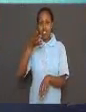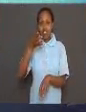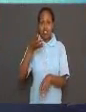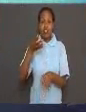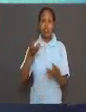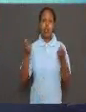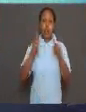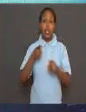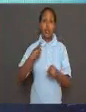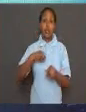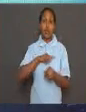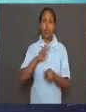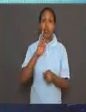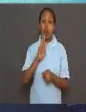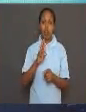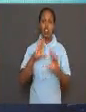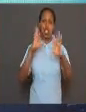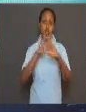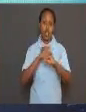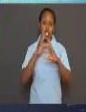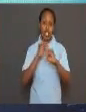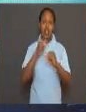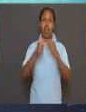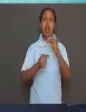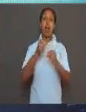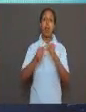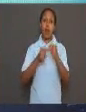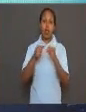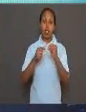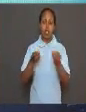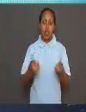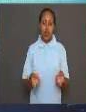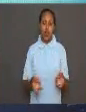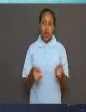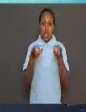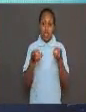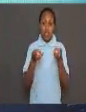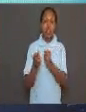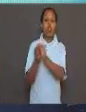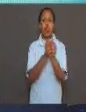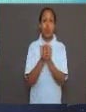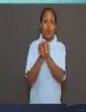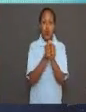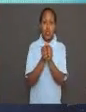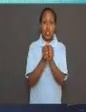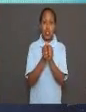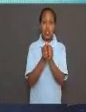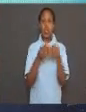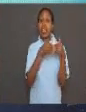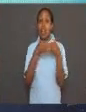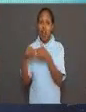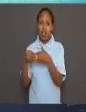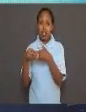When we are talking about weight with regards